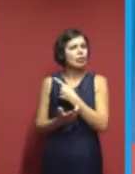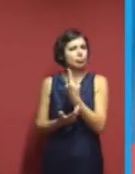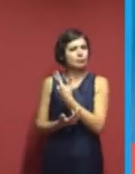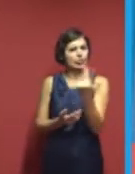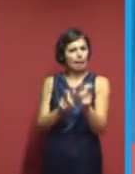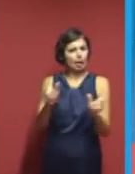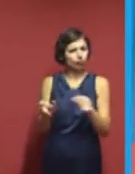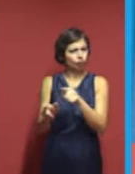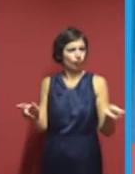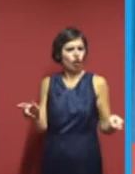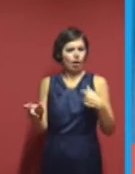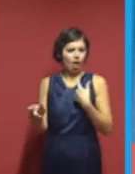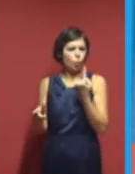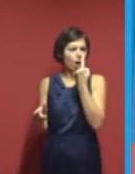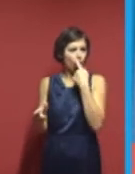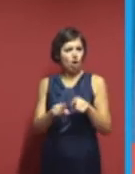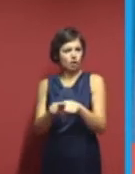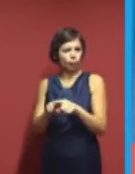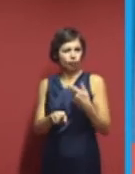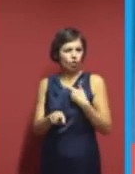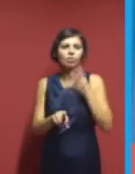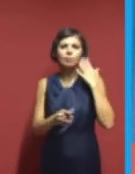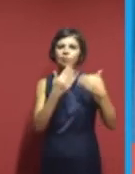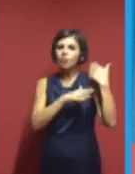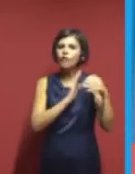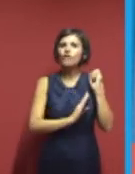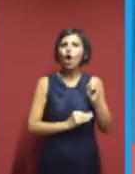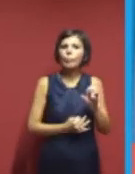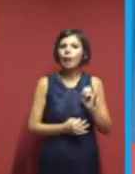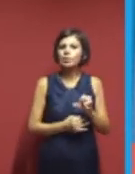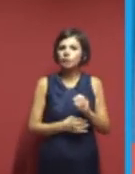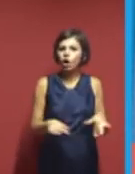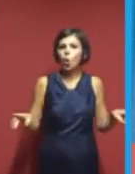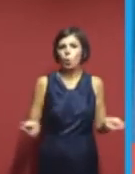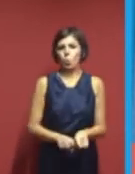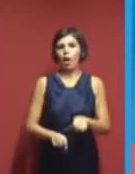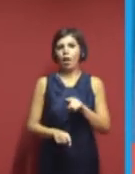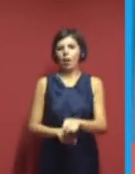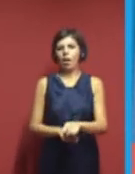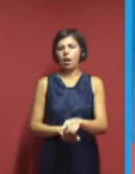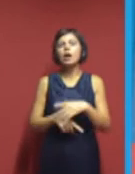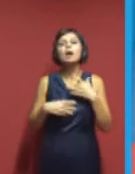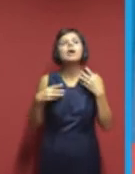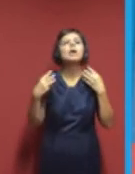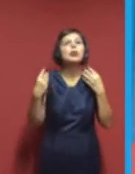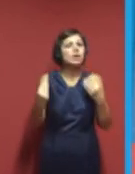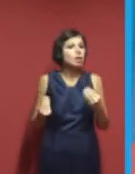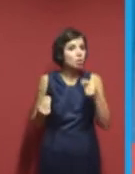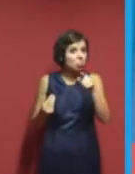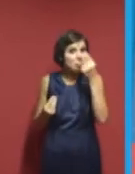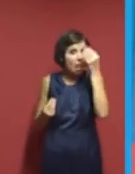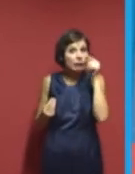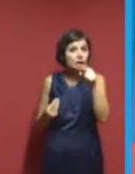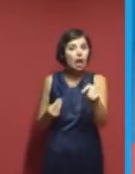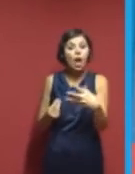be. You're probably thinking that they all either graduated from or dropped out of an Ivy League university. Well,